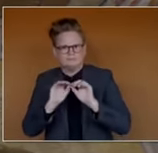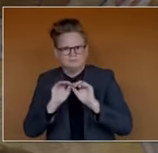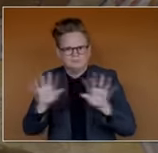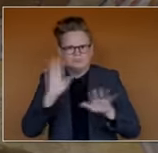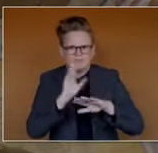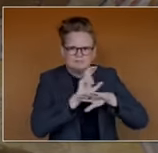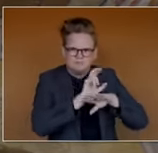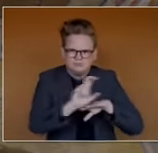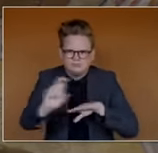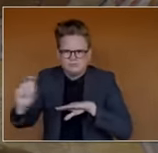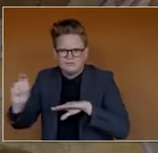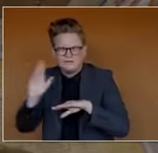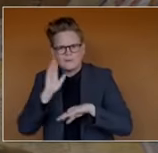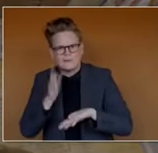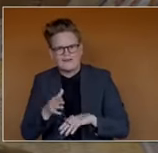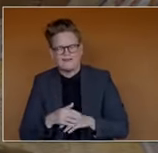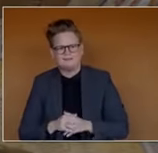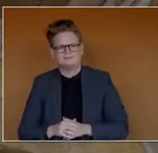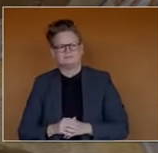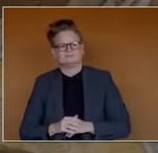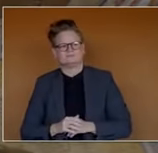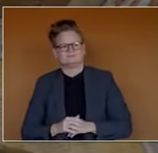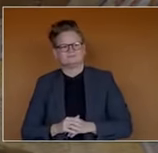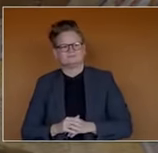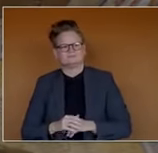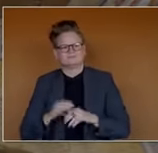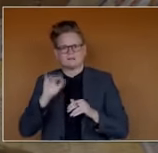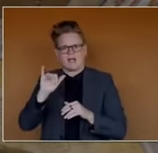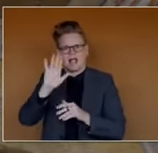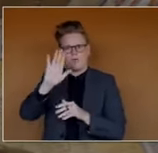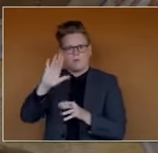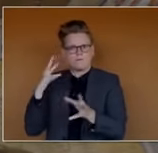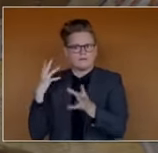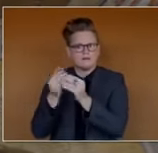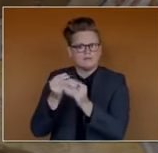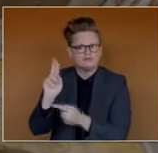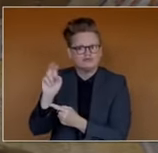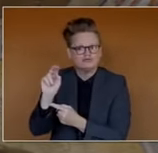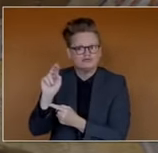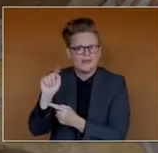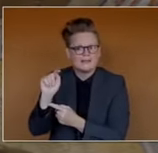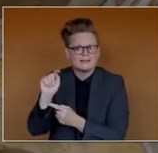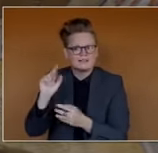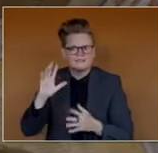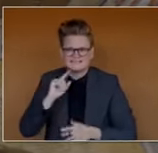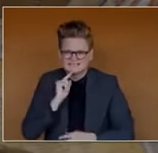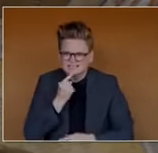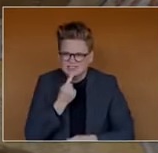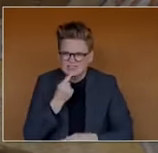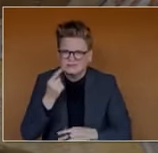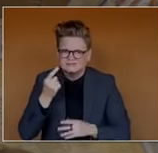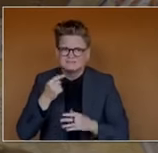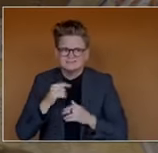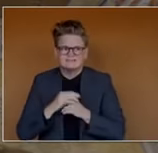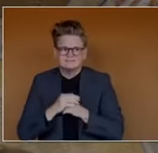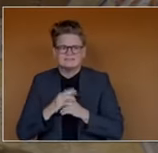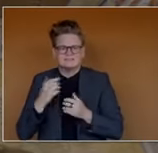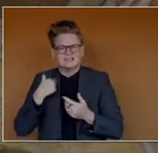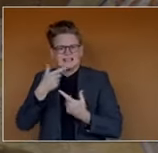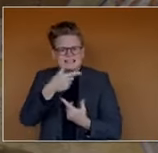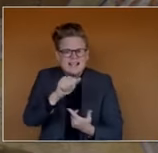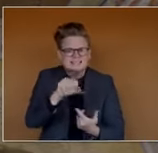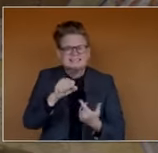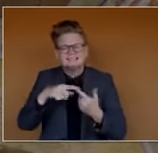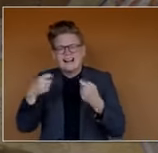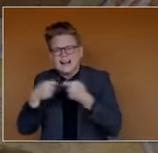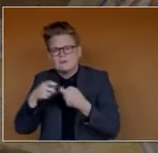associated with back rent, and we recognize the acuity of stress as it relates to gas, water, and electric bills.